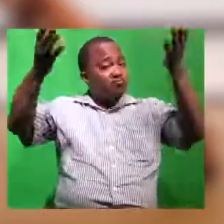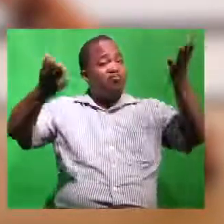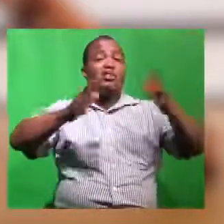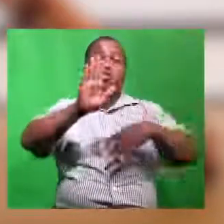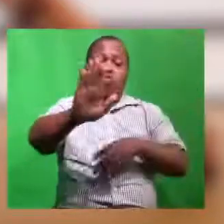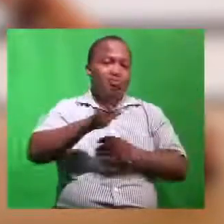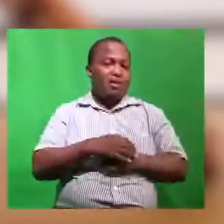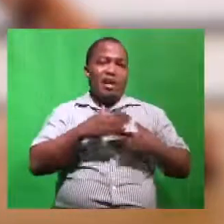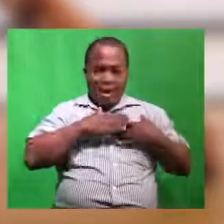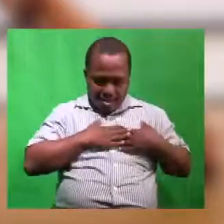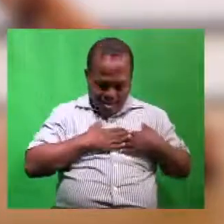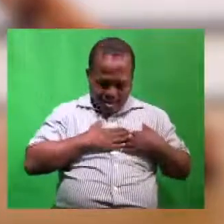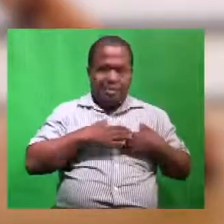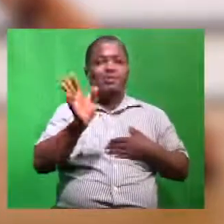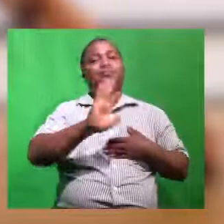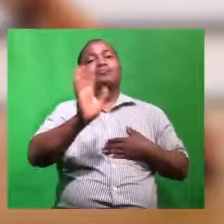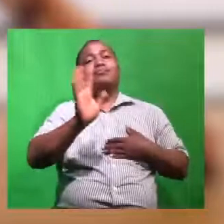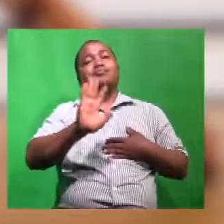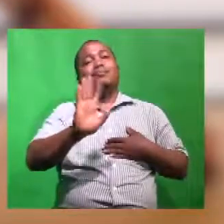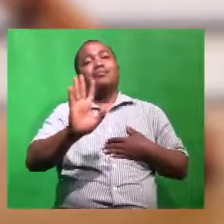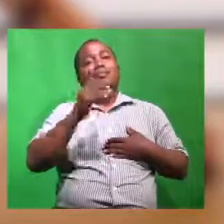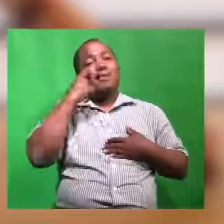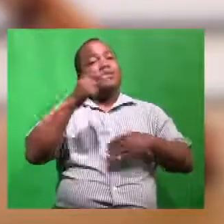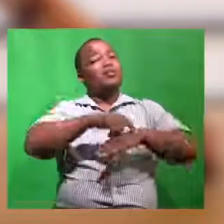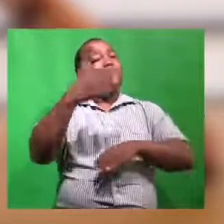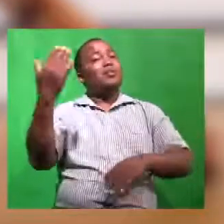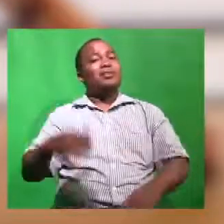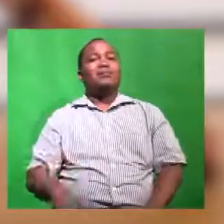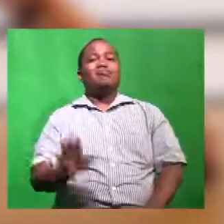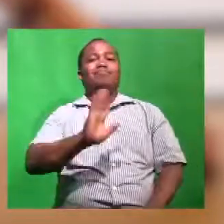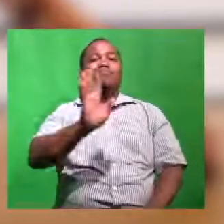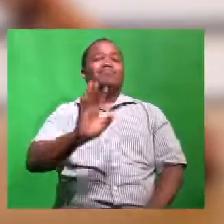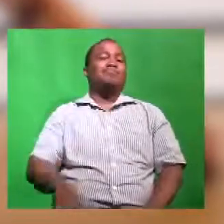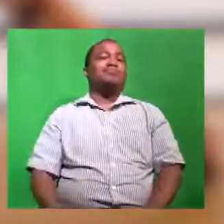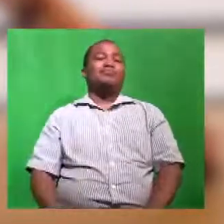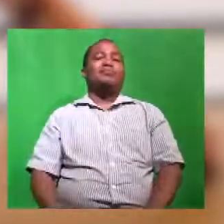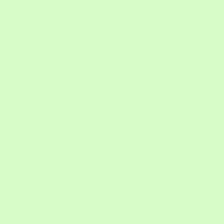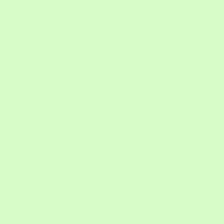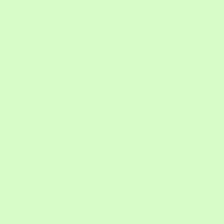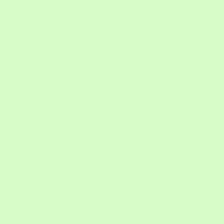near you. Thank you very much. See you next time. Bye-bye.